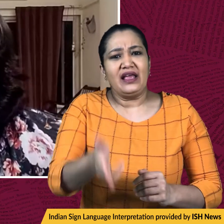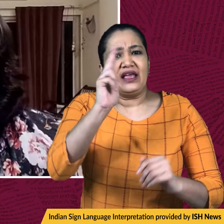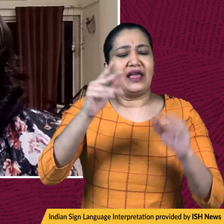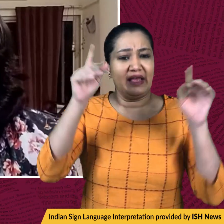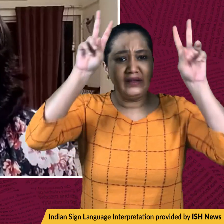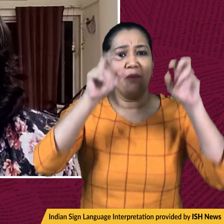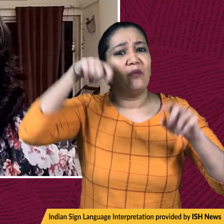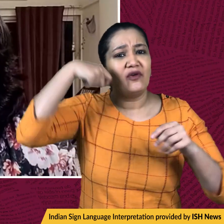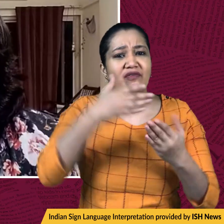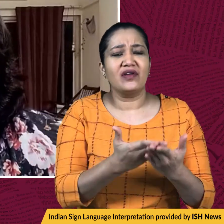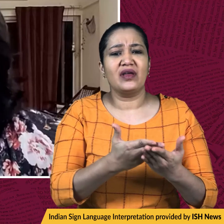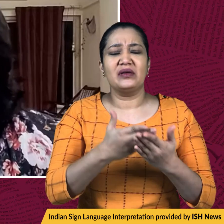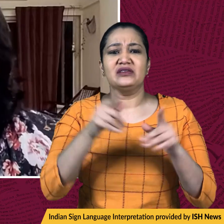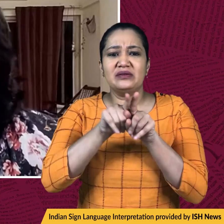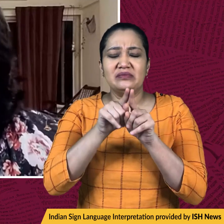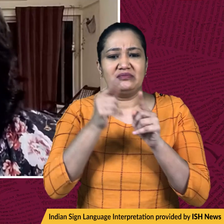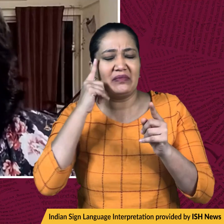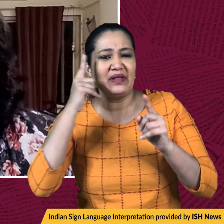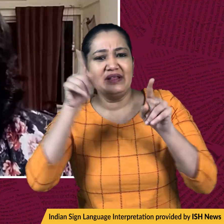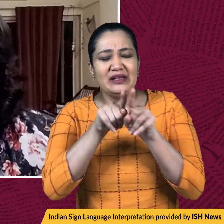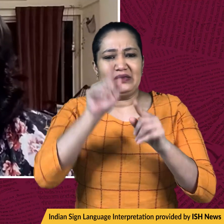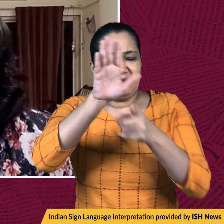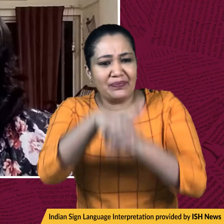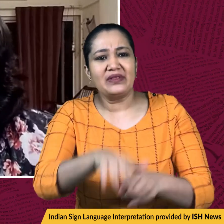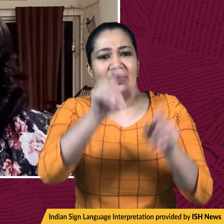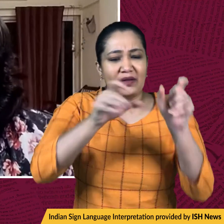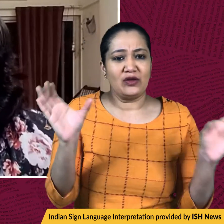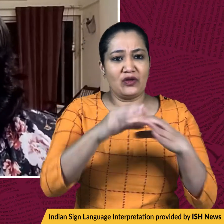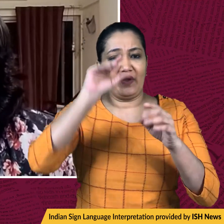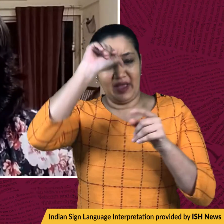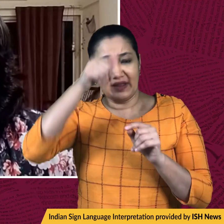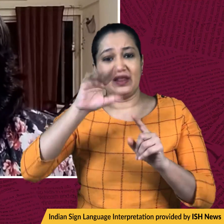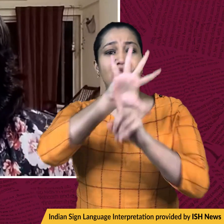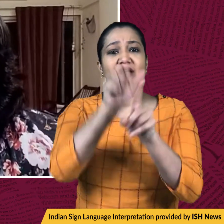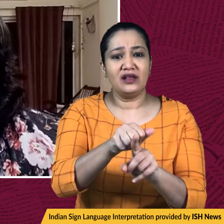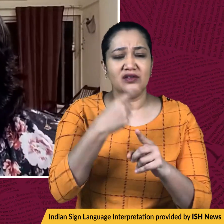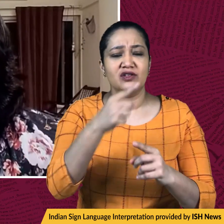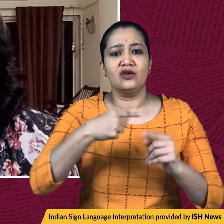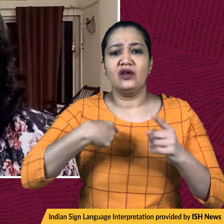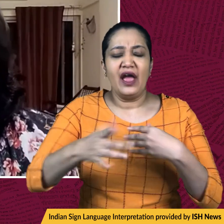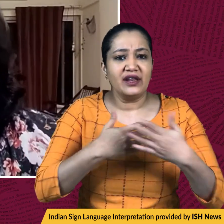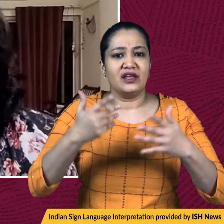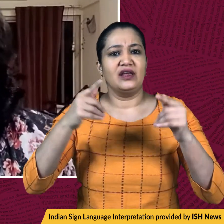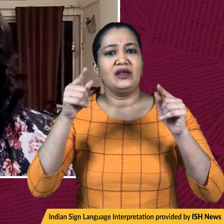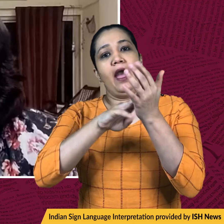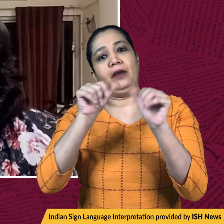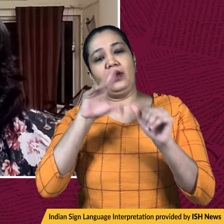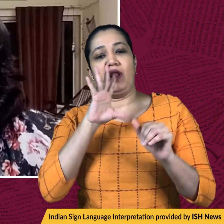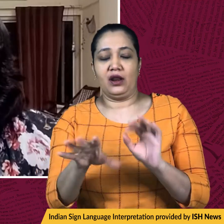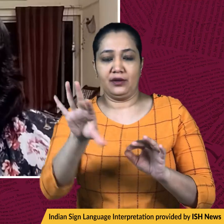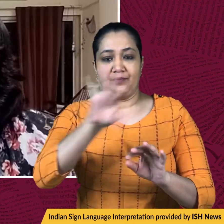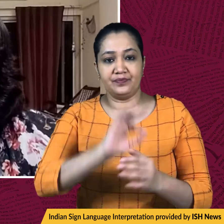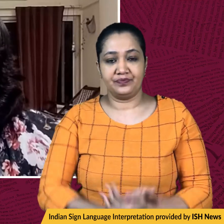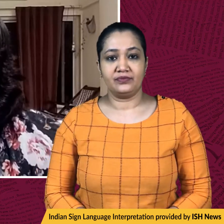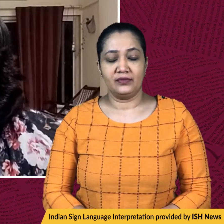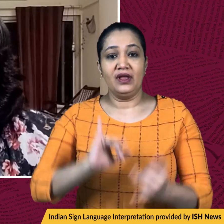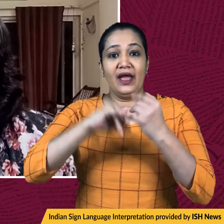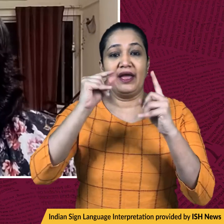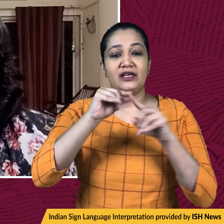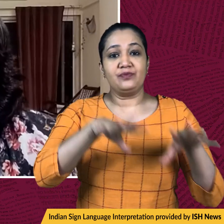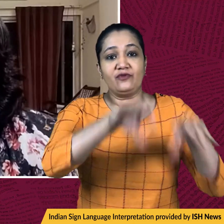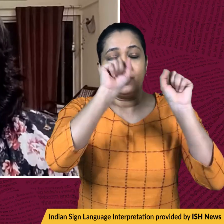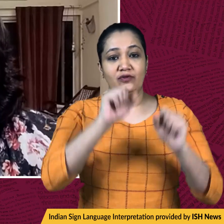or the Unlawful Activities Prevention Act. Now, the FIR against him was registered on the 25th of January 2020